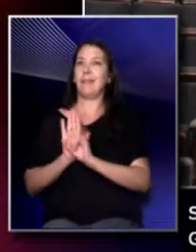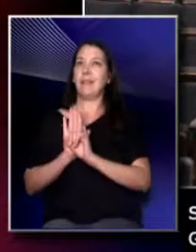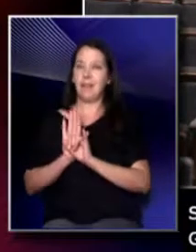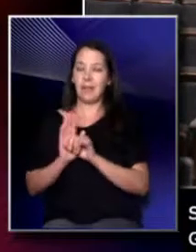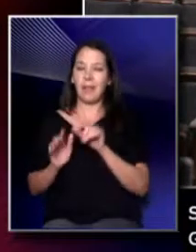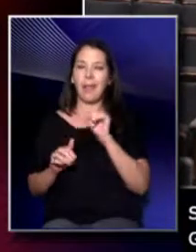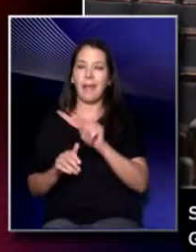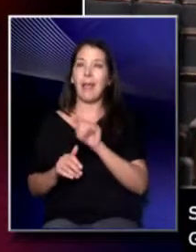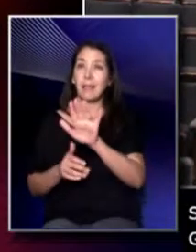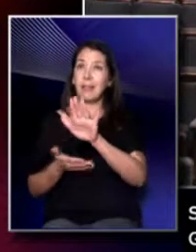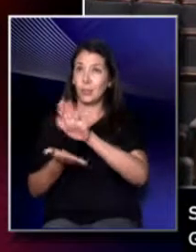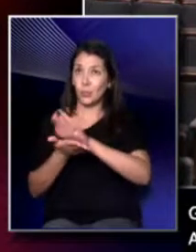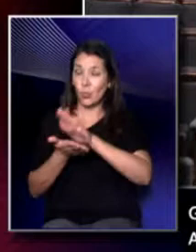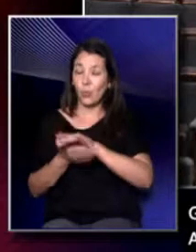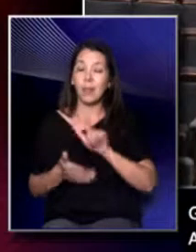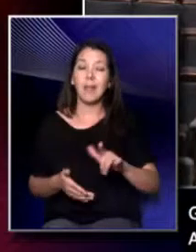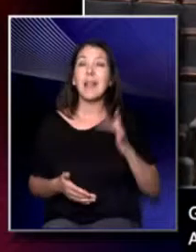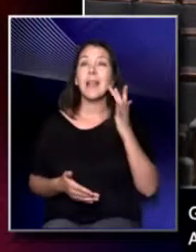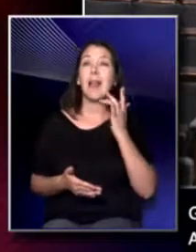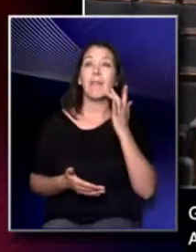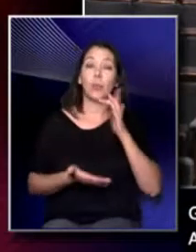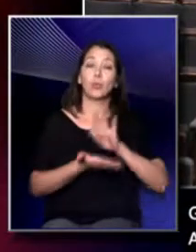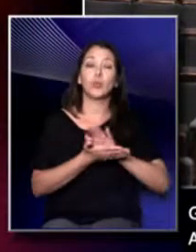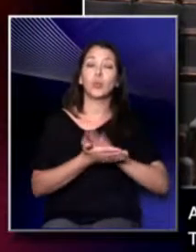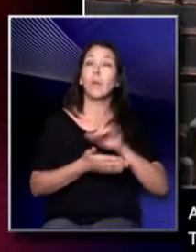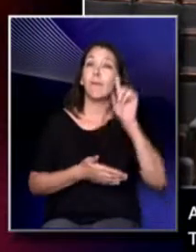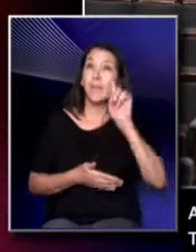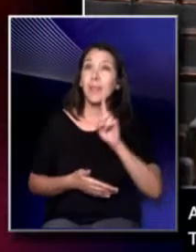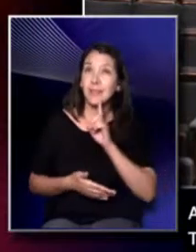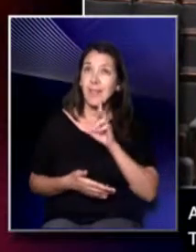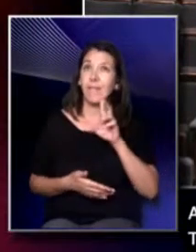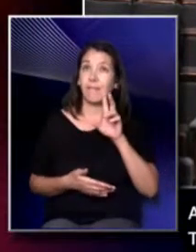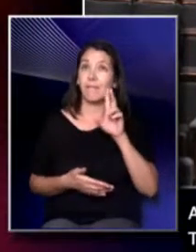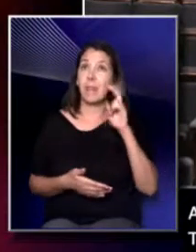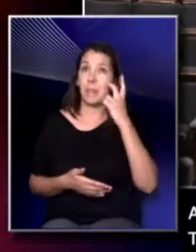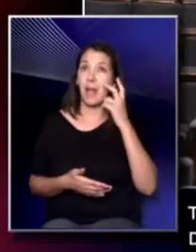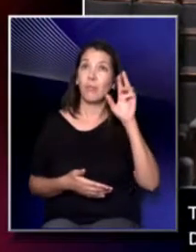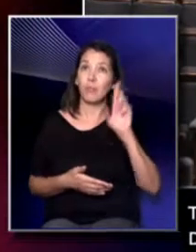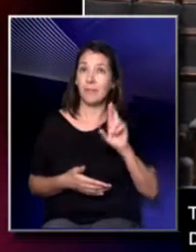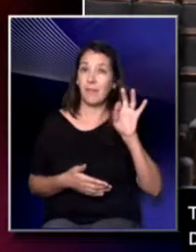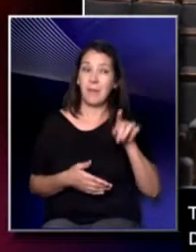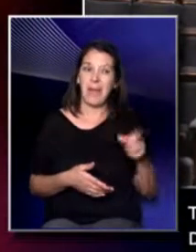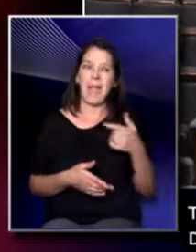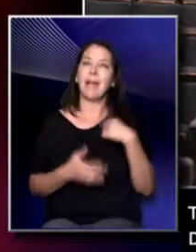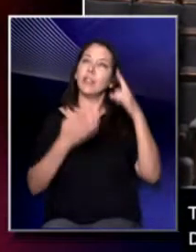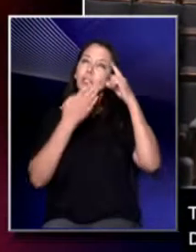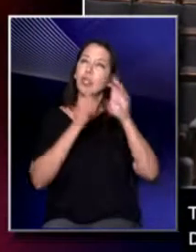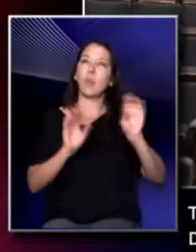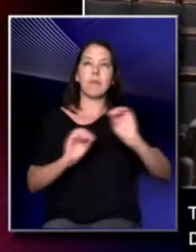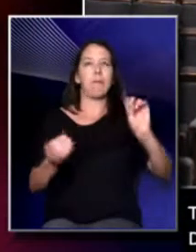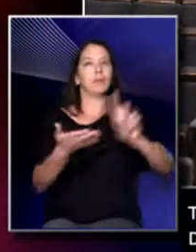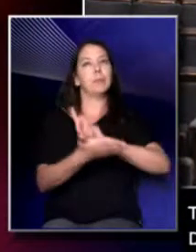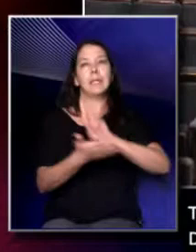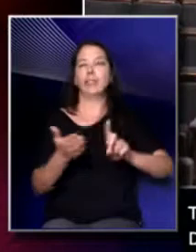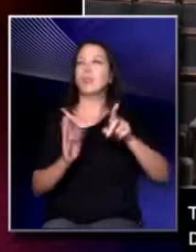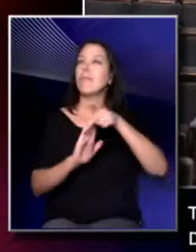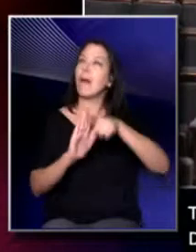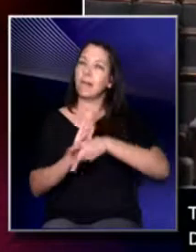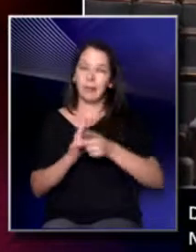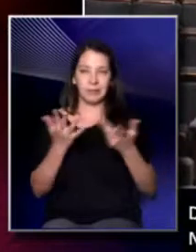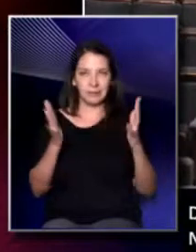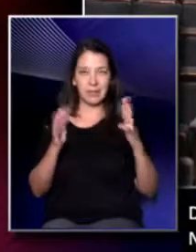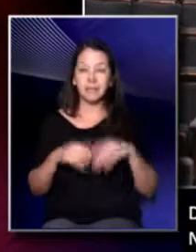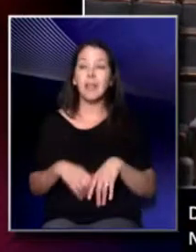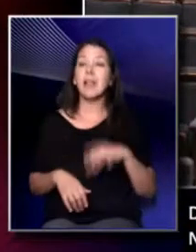school. The California Schools for the Deaf and the Blind also have general non-discrimination policies. The